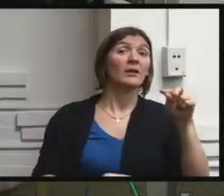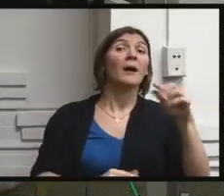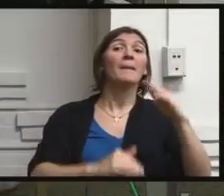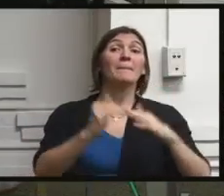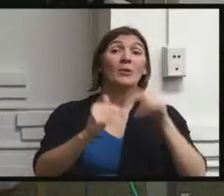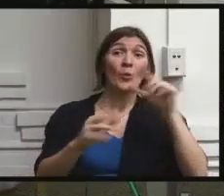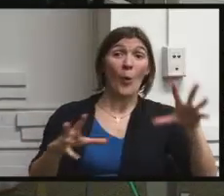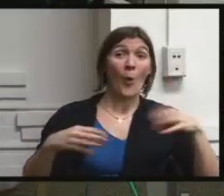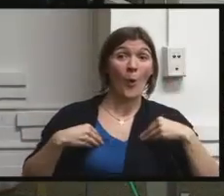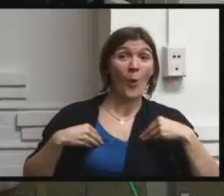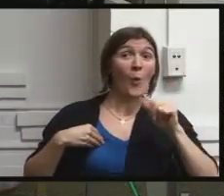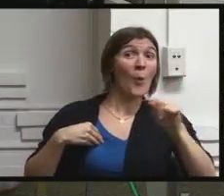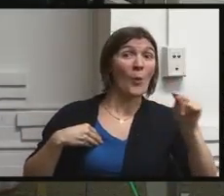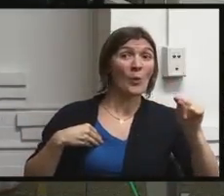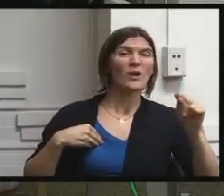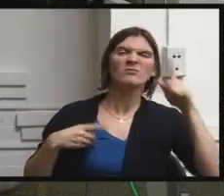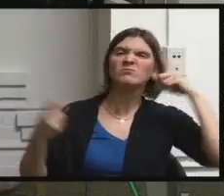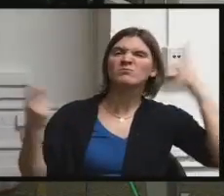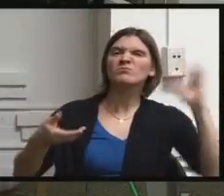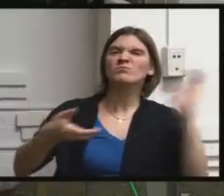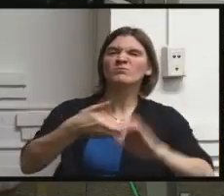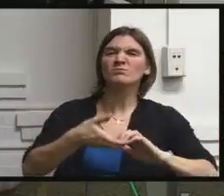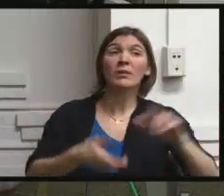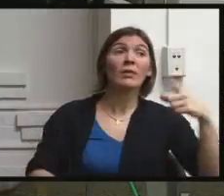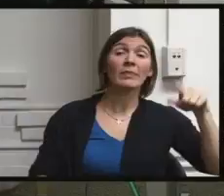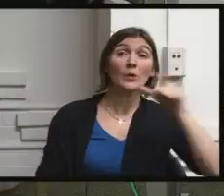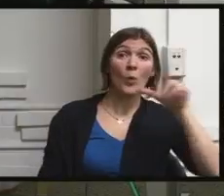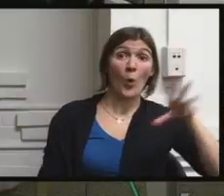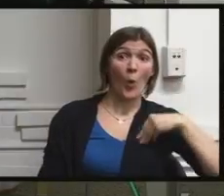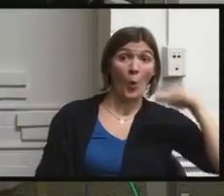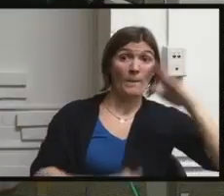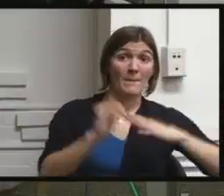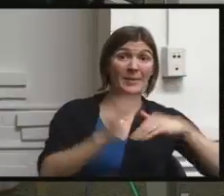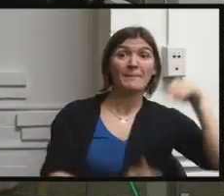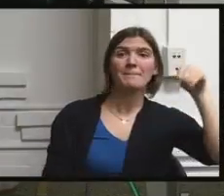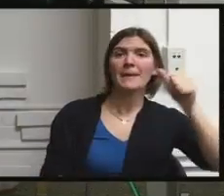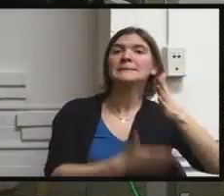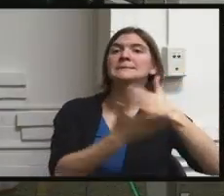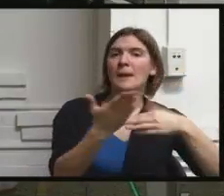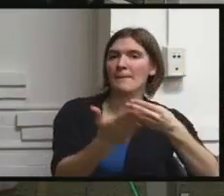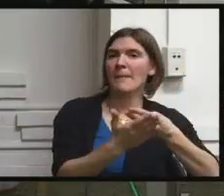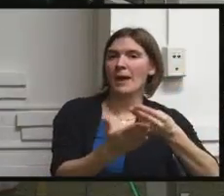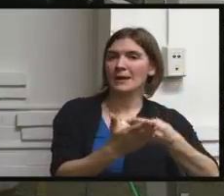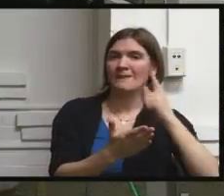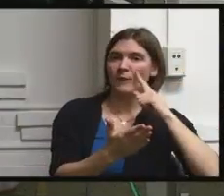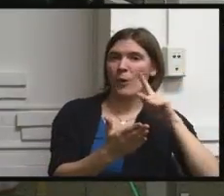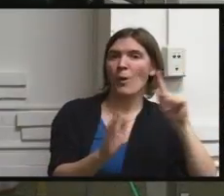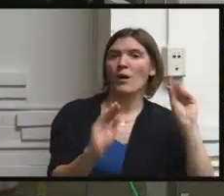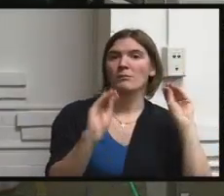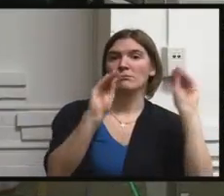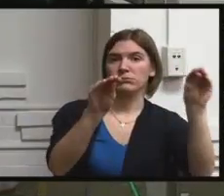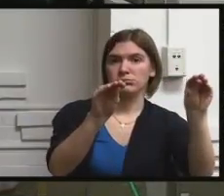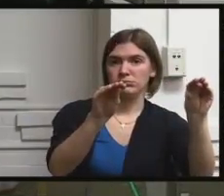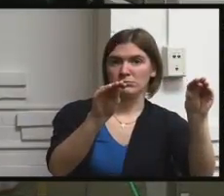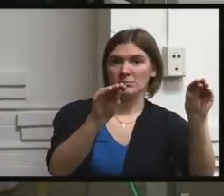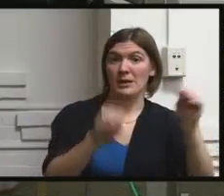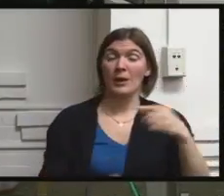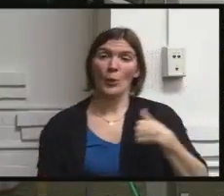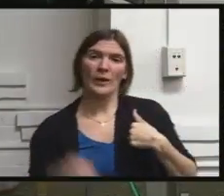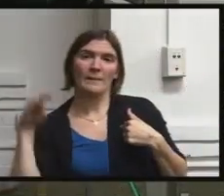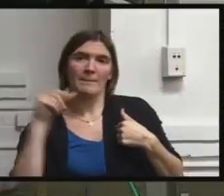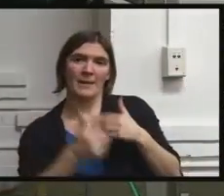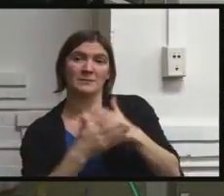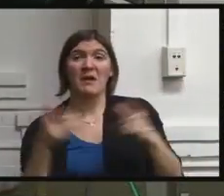owner, where the building owners paid a portion to have the lights up on their building, and DBA paid